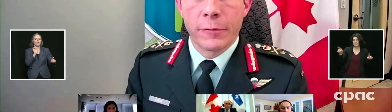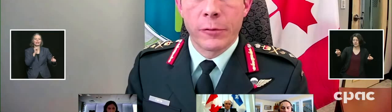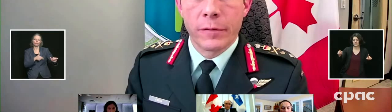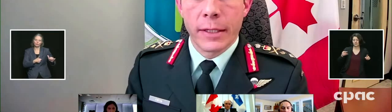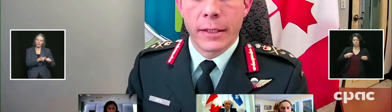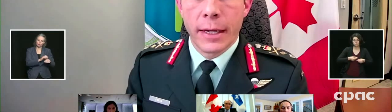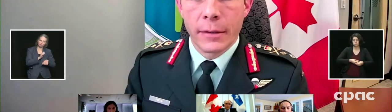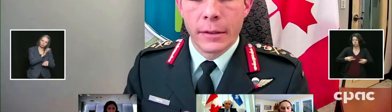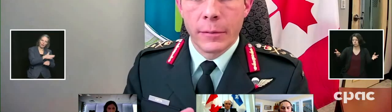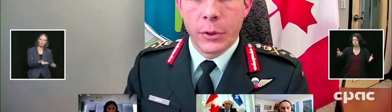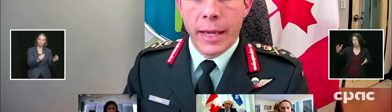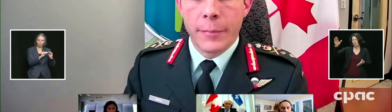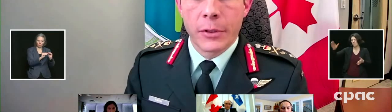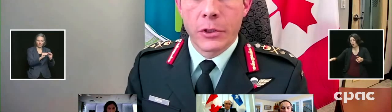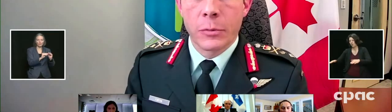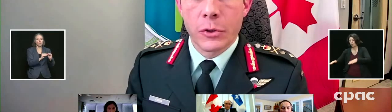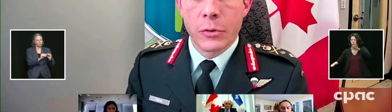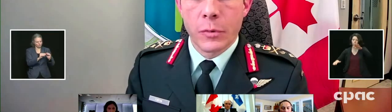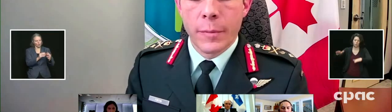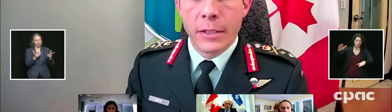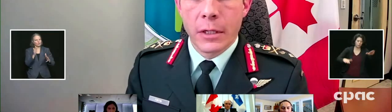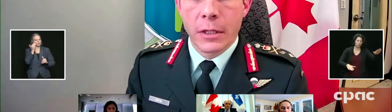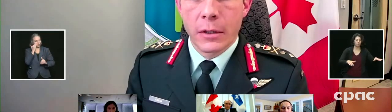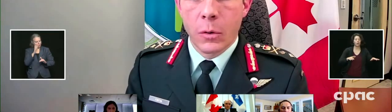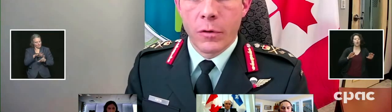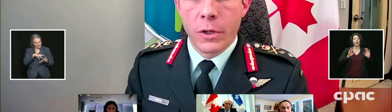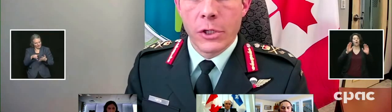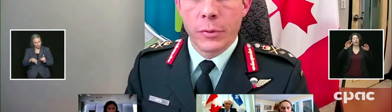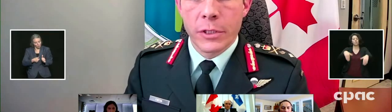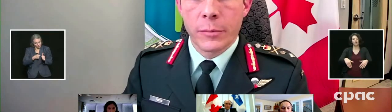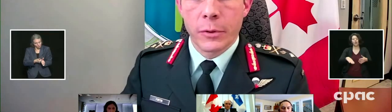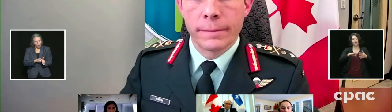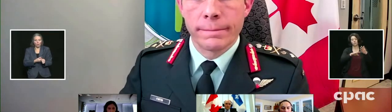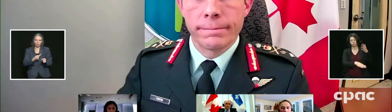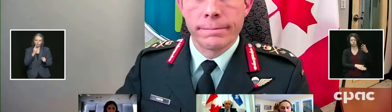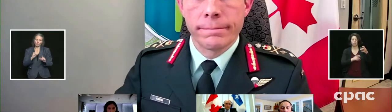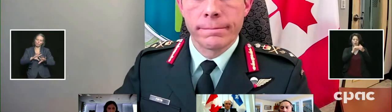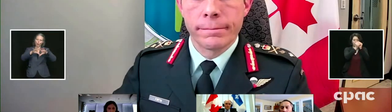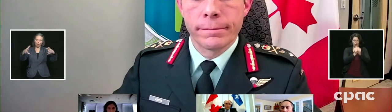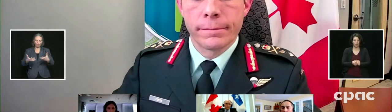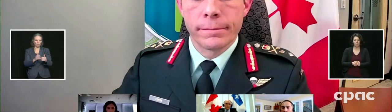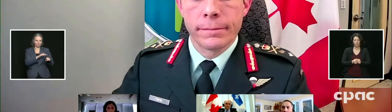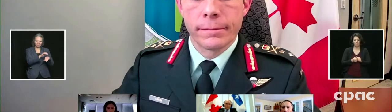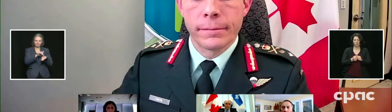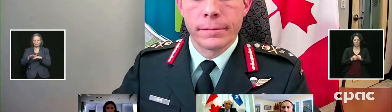very mindful of that, and that per capita distribution remains our overarching principle.